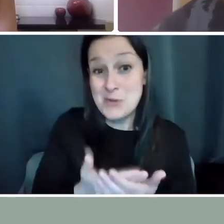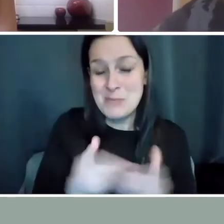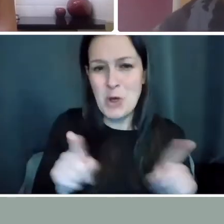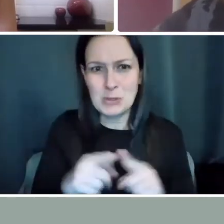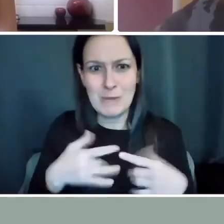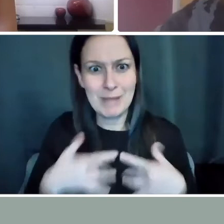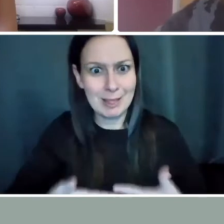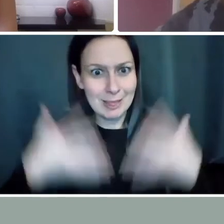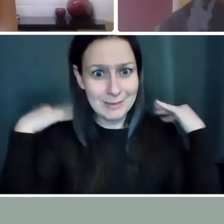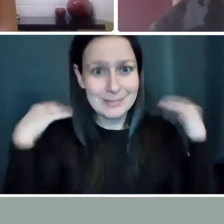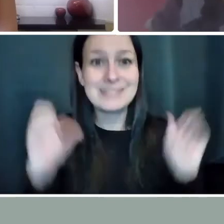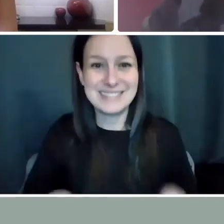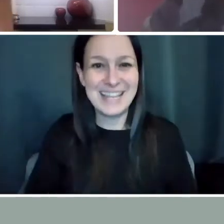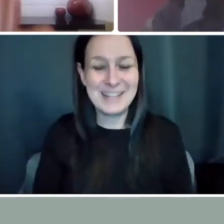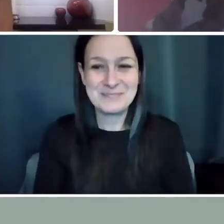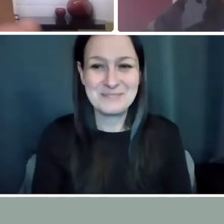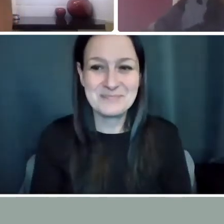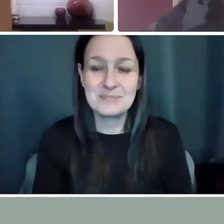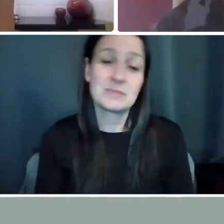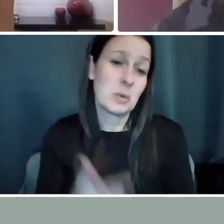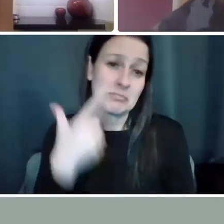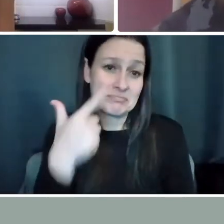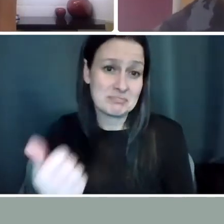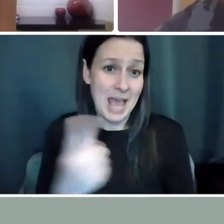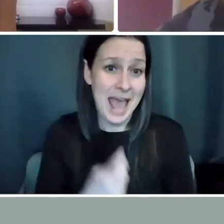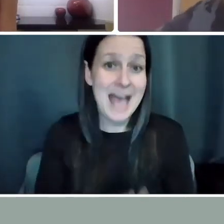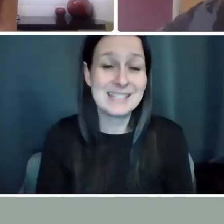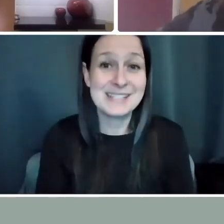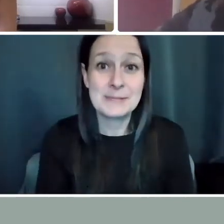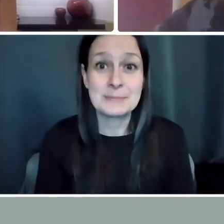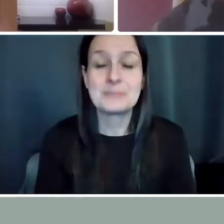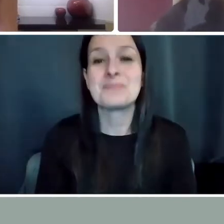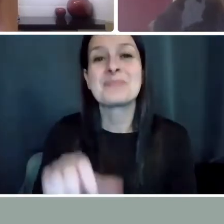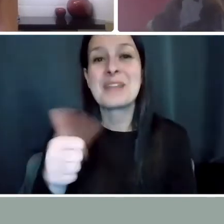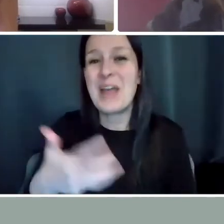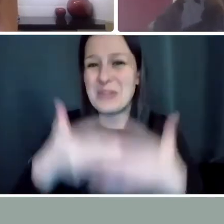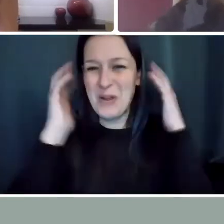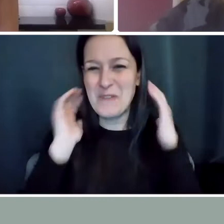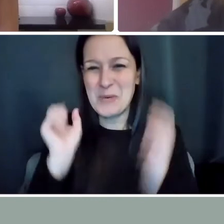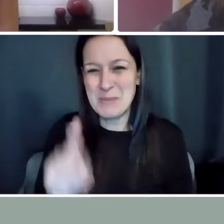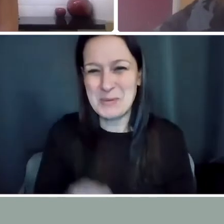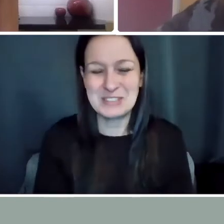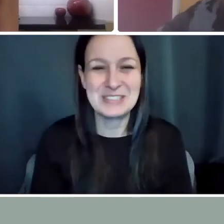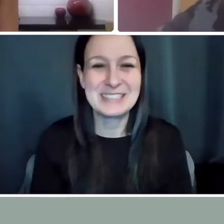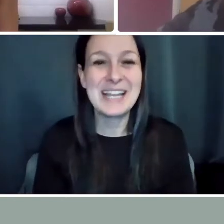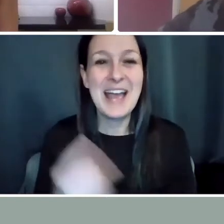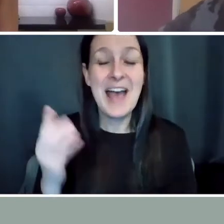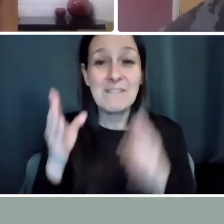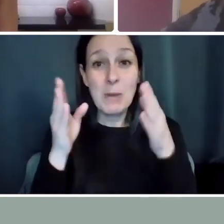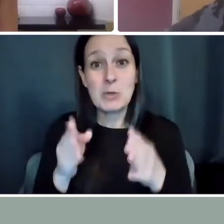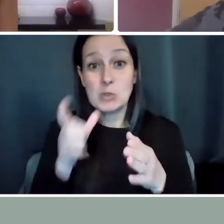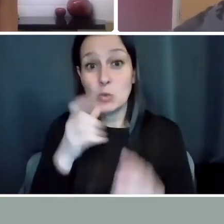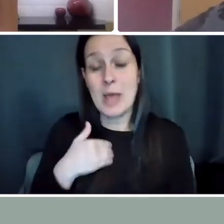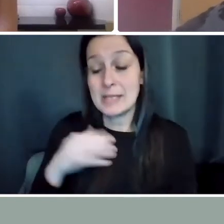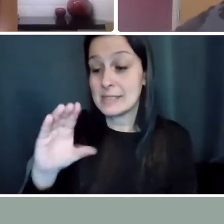feel overwhelming. So feel free to ask. Okay. So another overwhelming question. We have someone who has